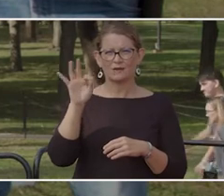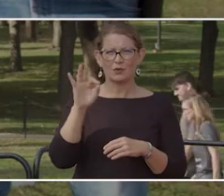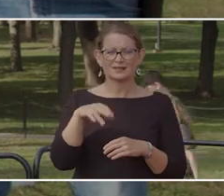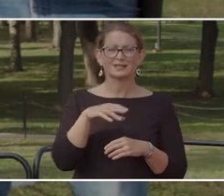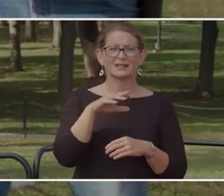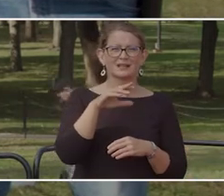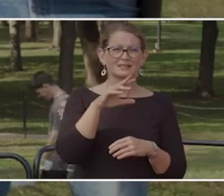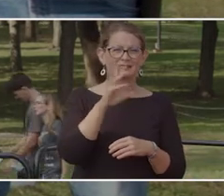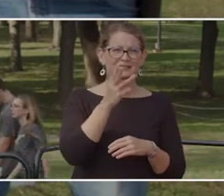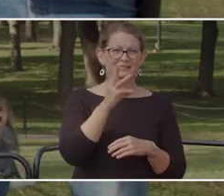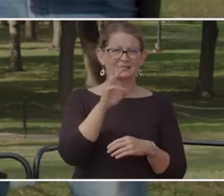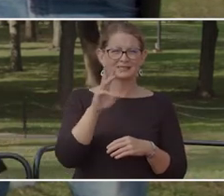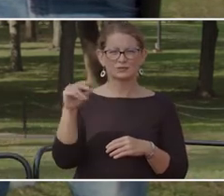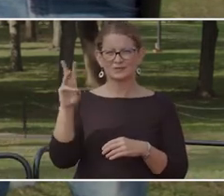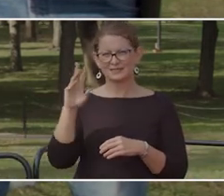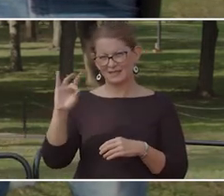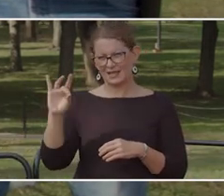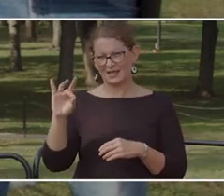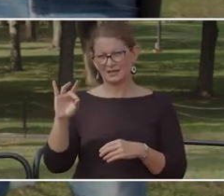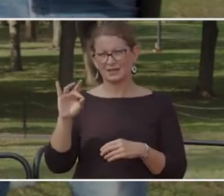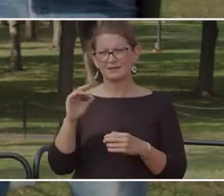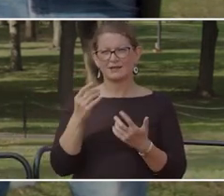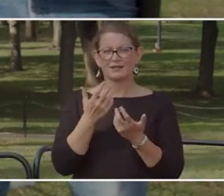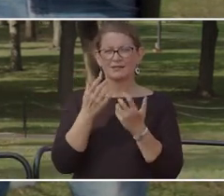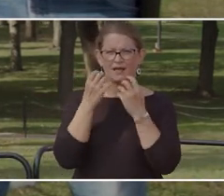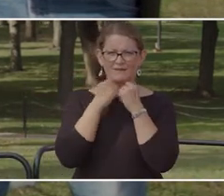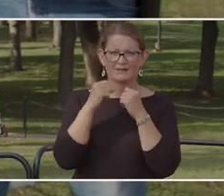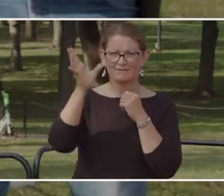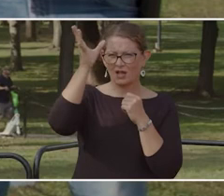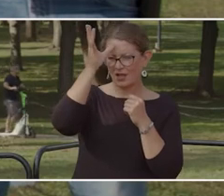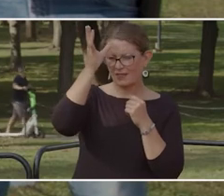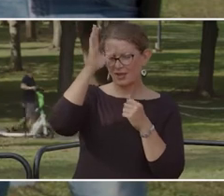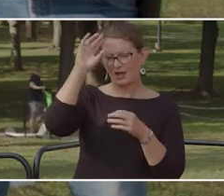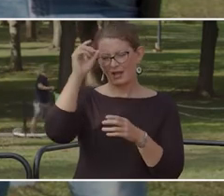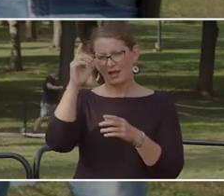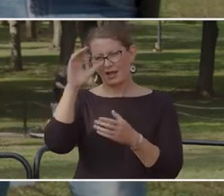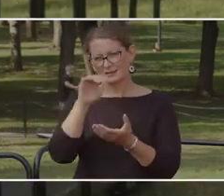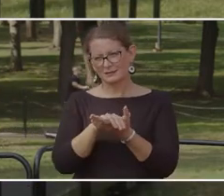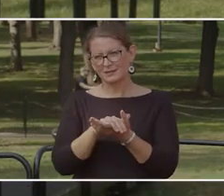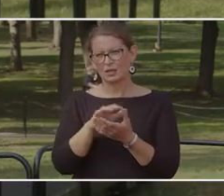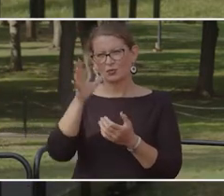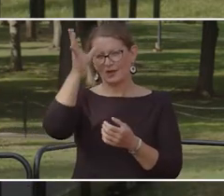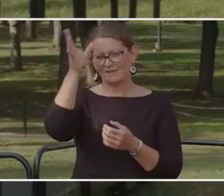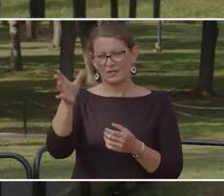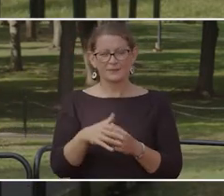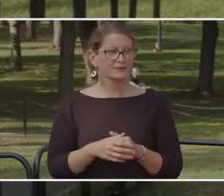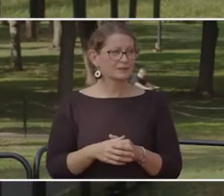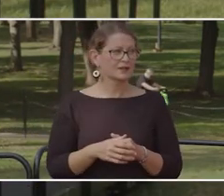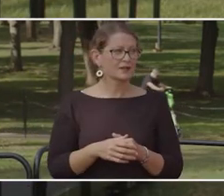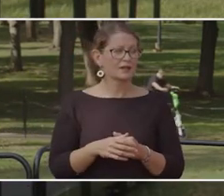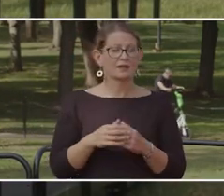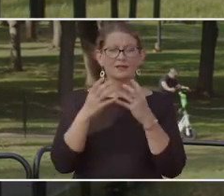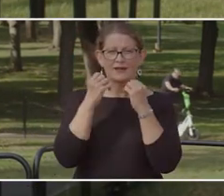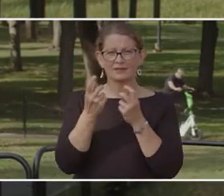to 68. Loving father, husband, and grandfather. In loving memory of